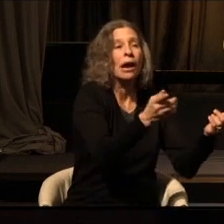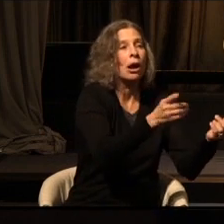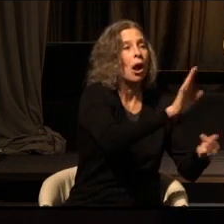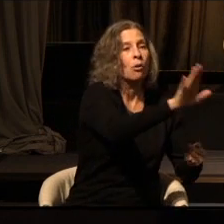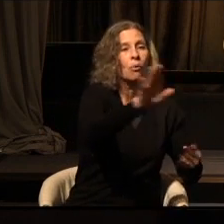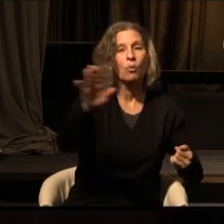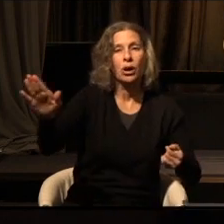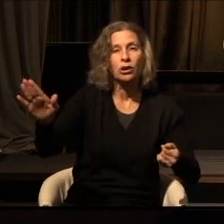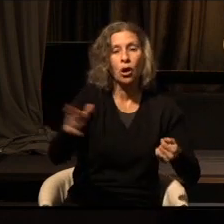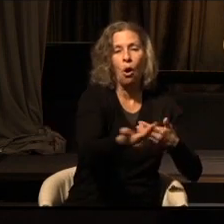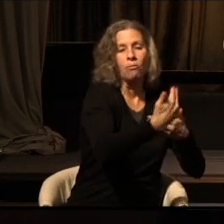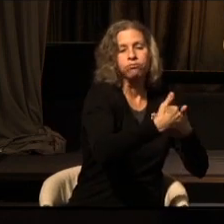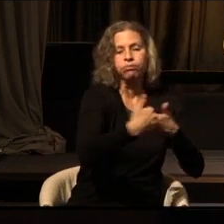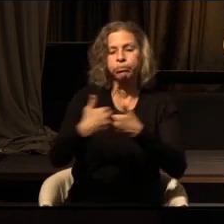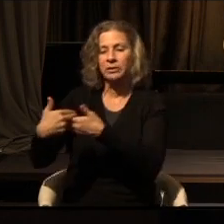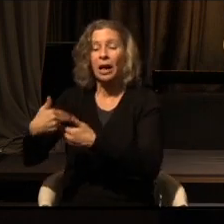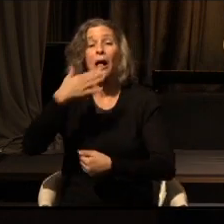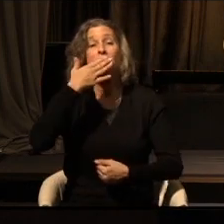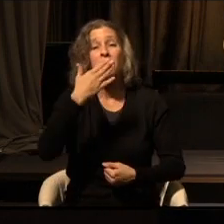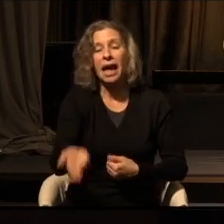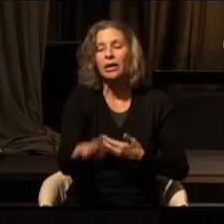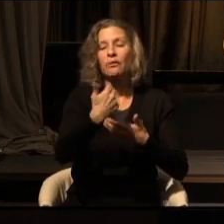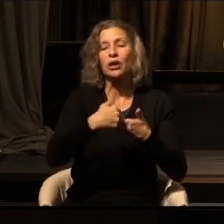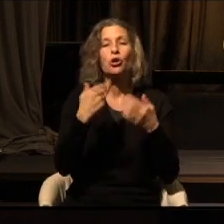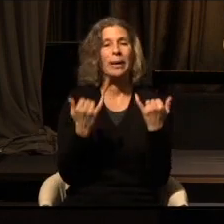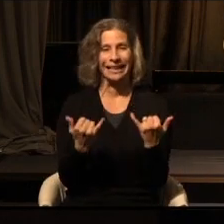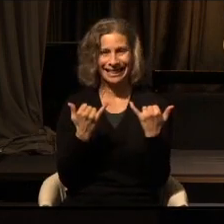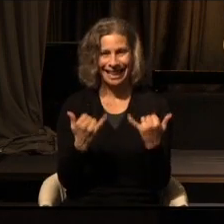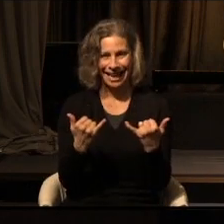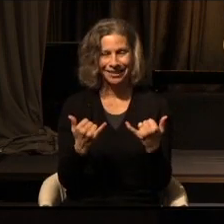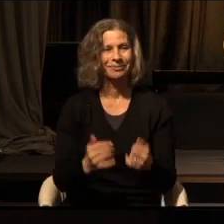you've all brought into it. So thank you all for being part of this with us.